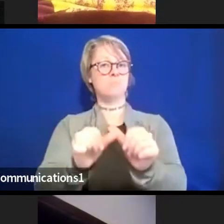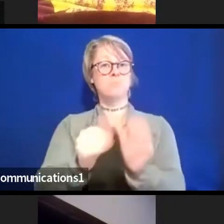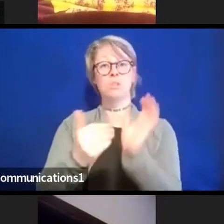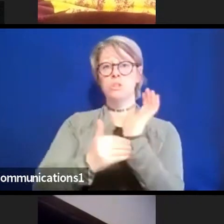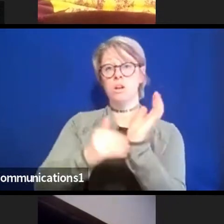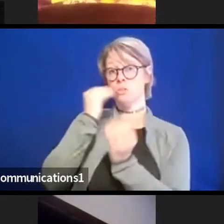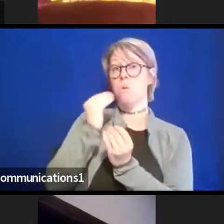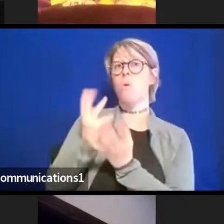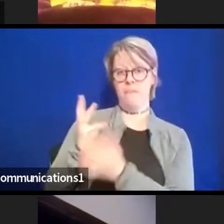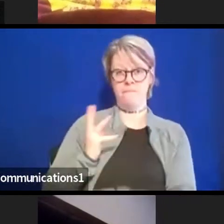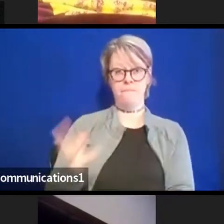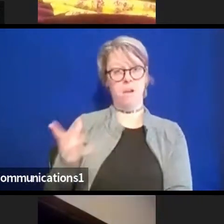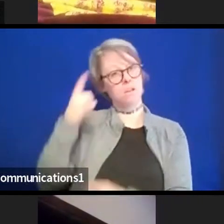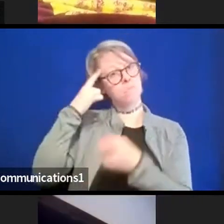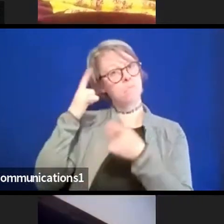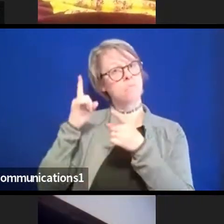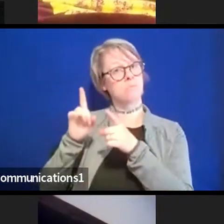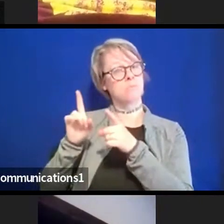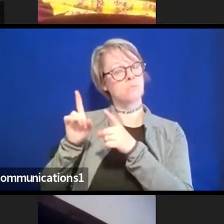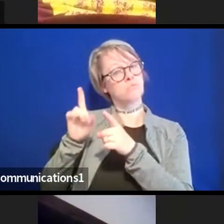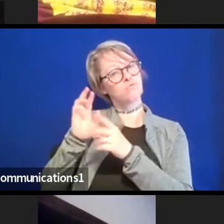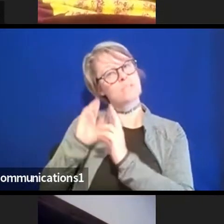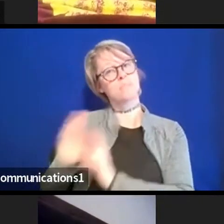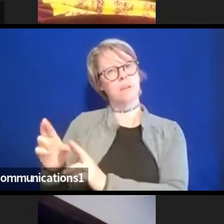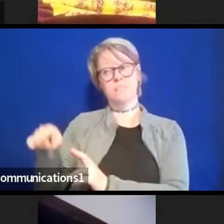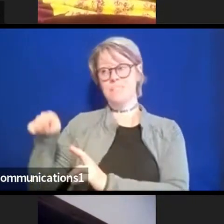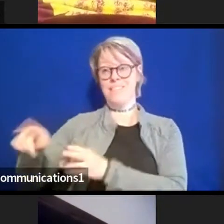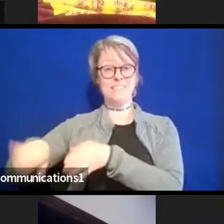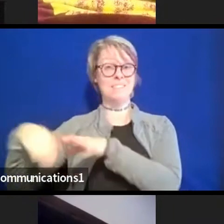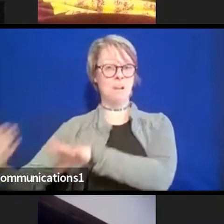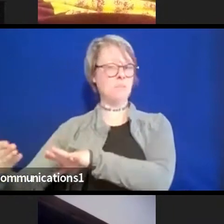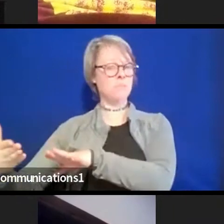instruction. The person does, the doctor hasn't murdered anyone.